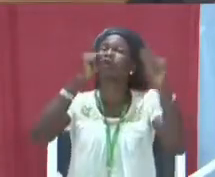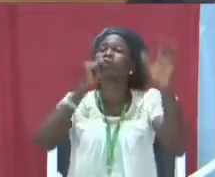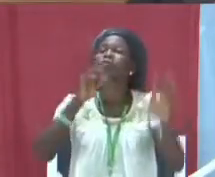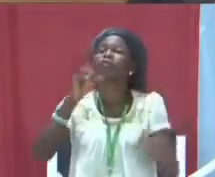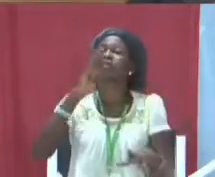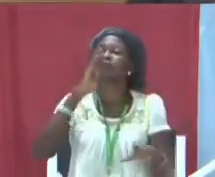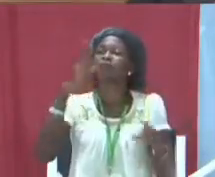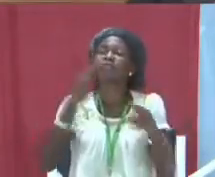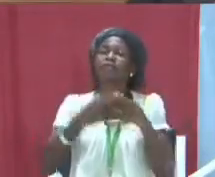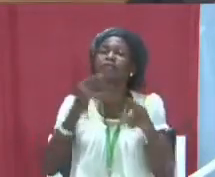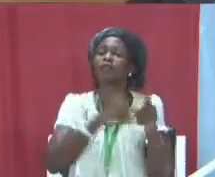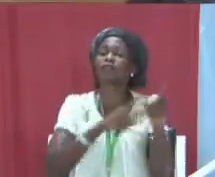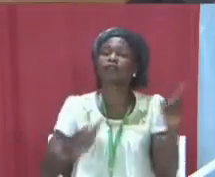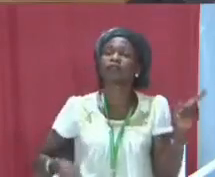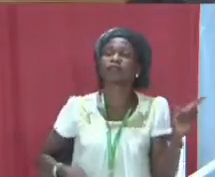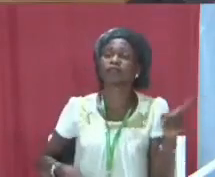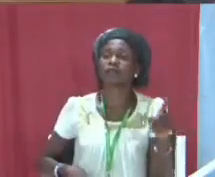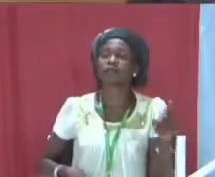be the name of the Lord.